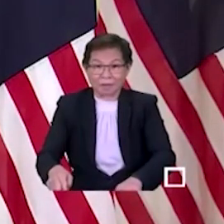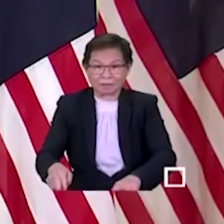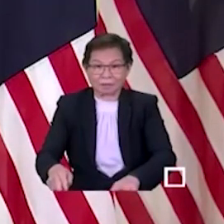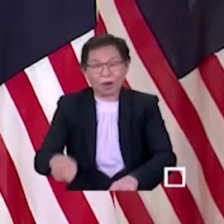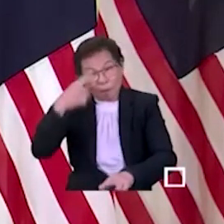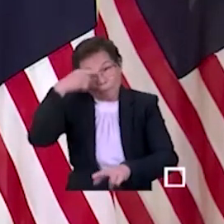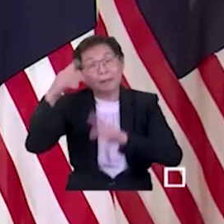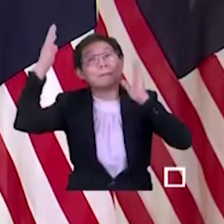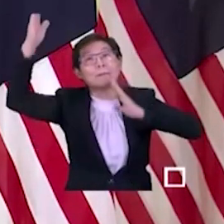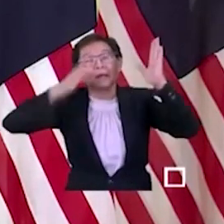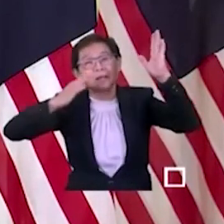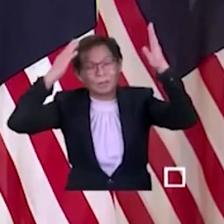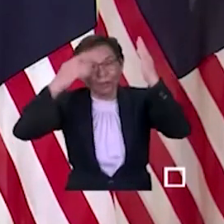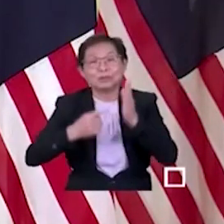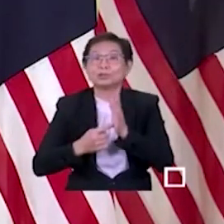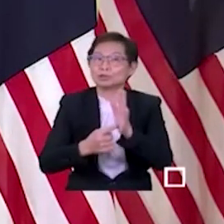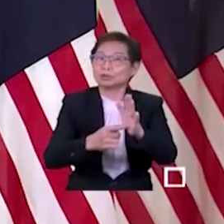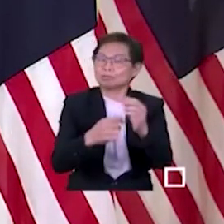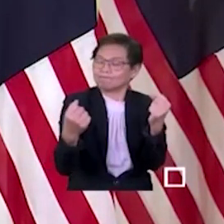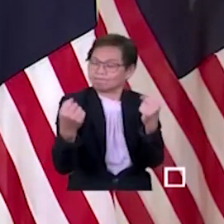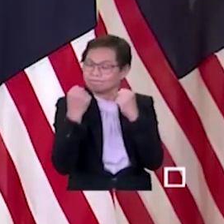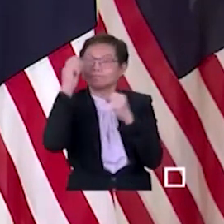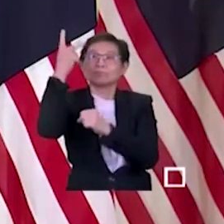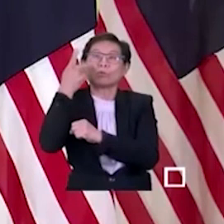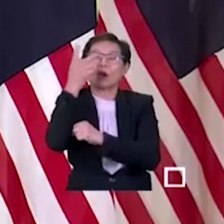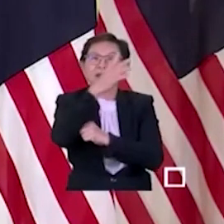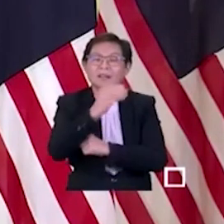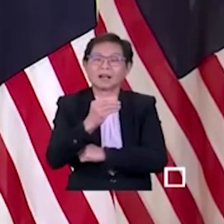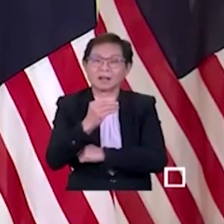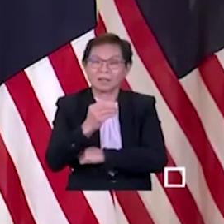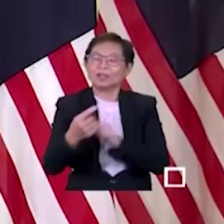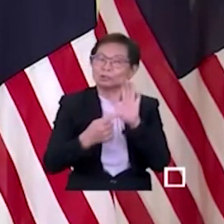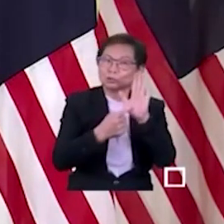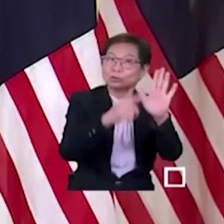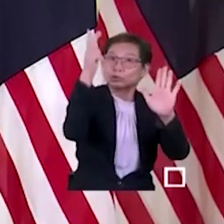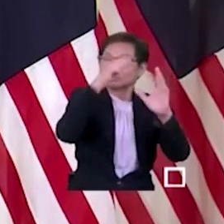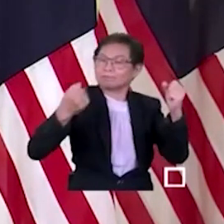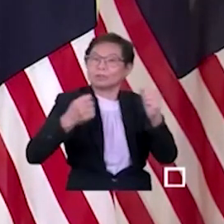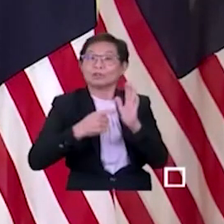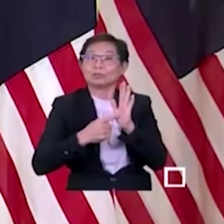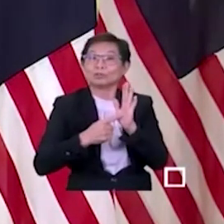COVID-19 pandemic has begun to feel the pinch of rising costs and global slowdown.